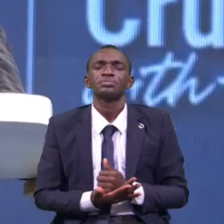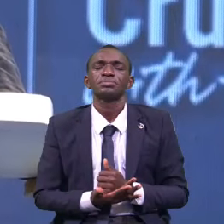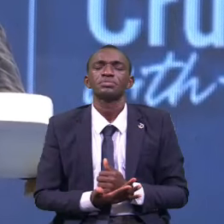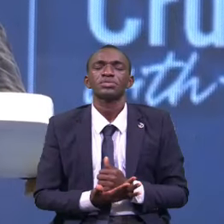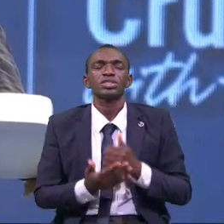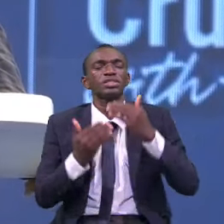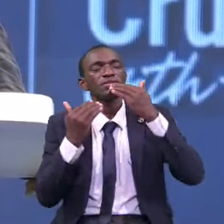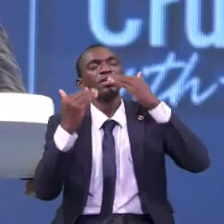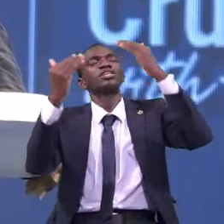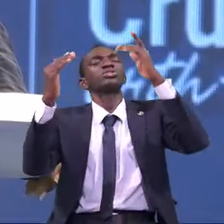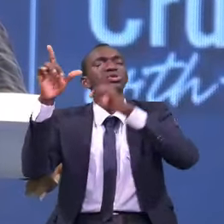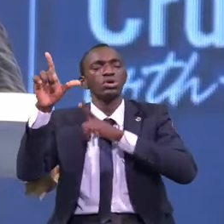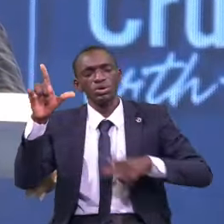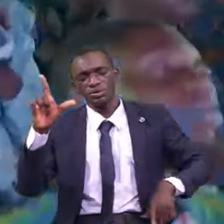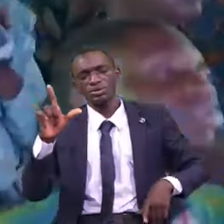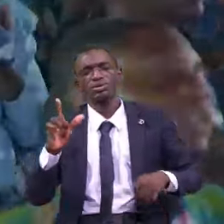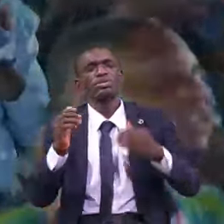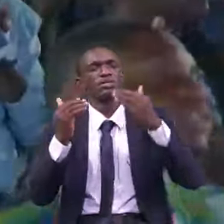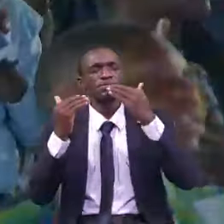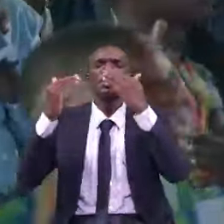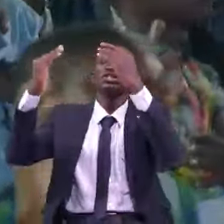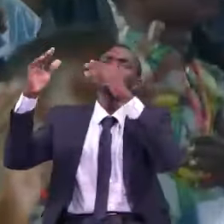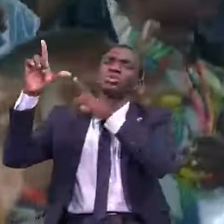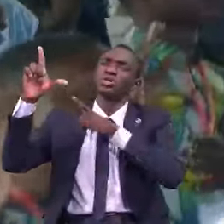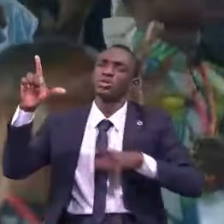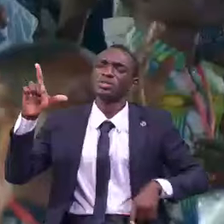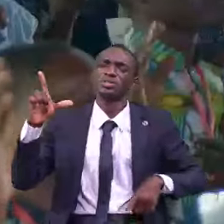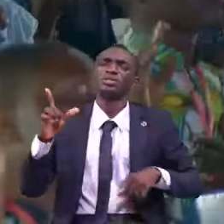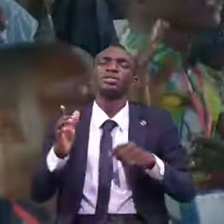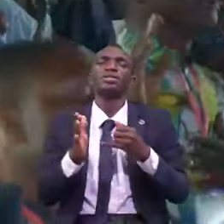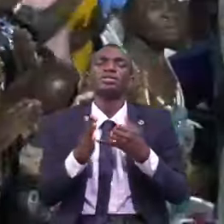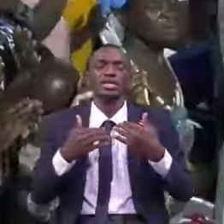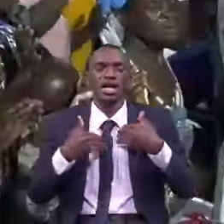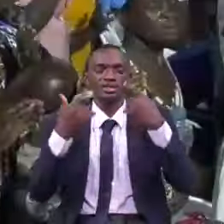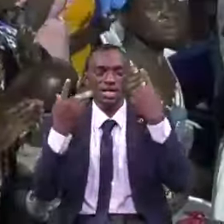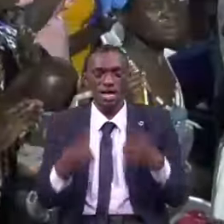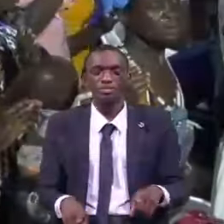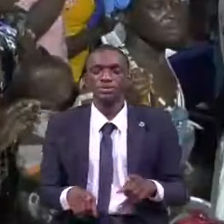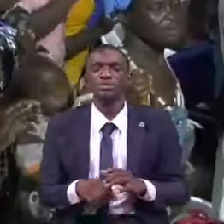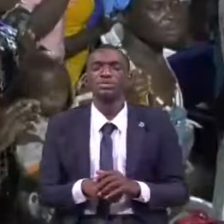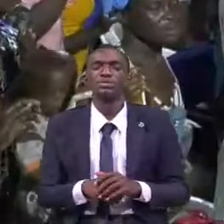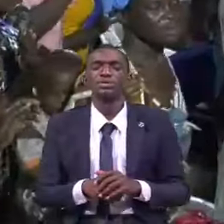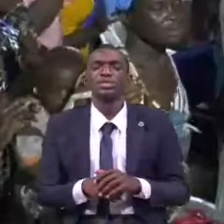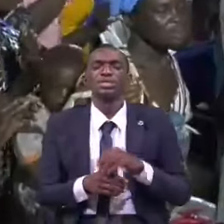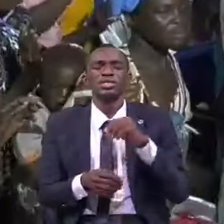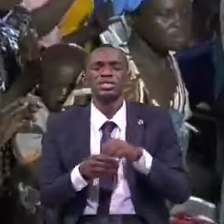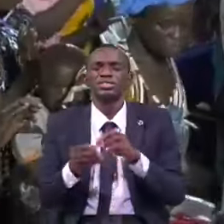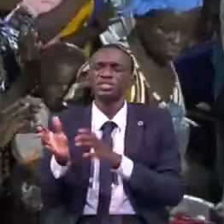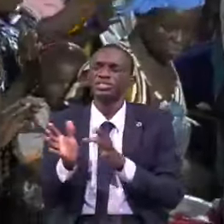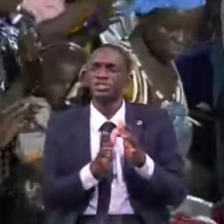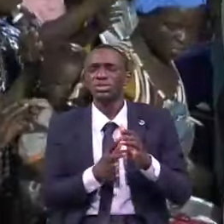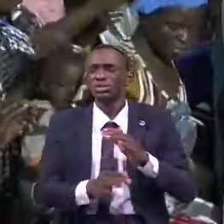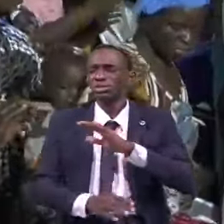Thank you, Lord. Thank you, Lord. It is done. In Jesus'